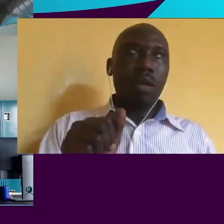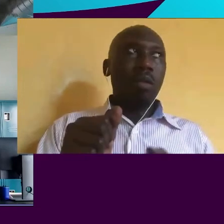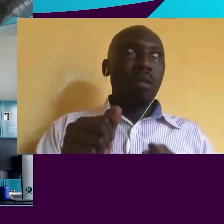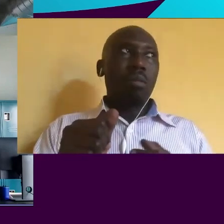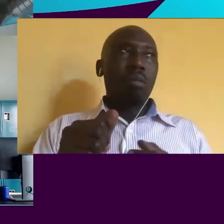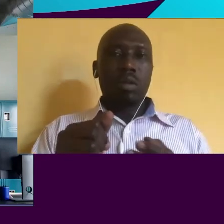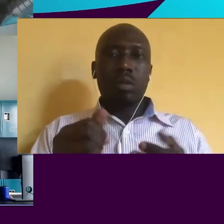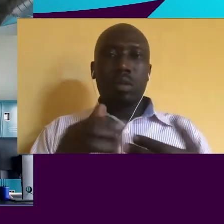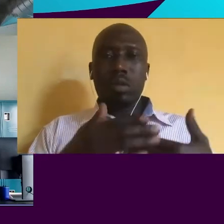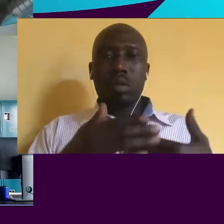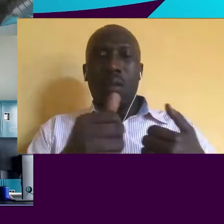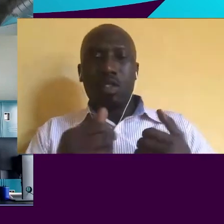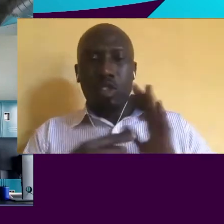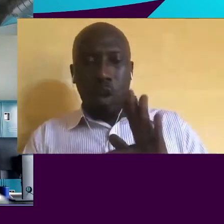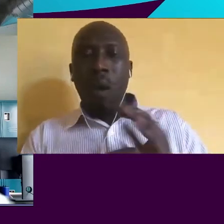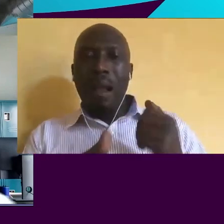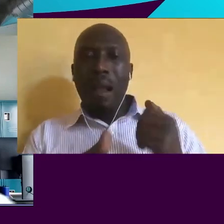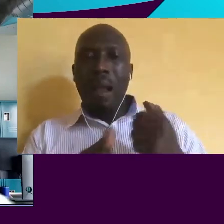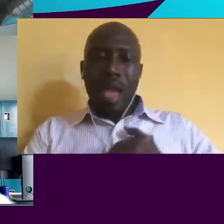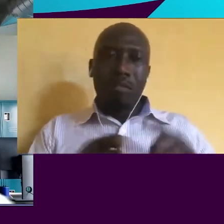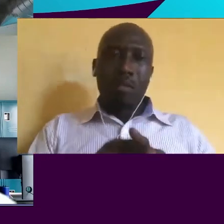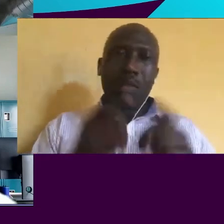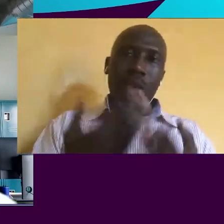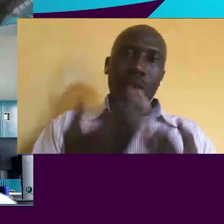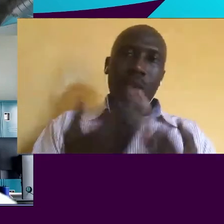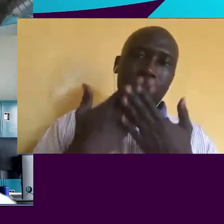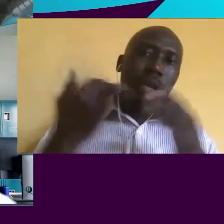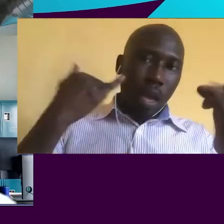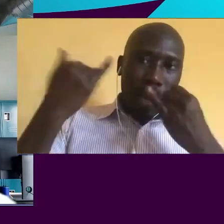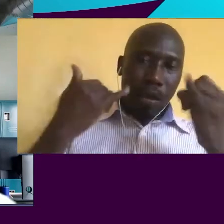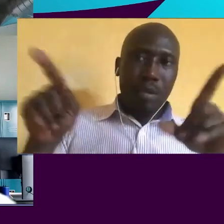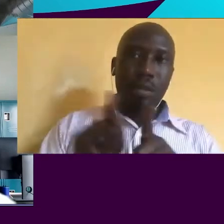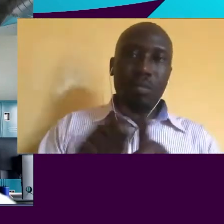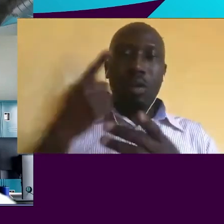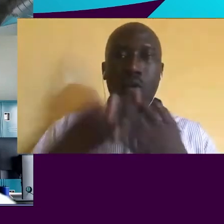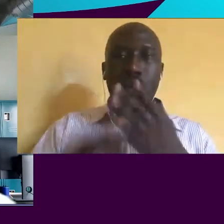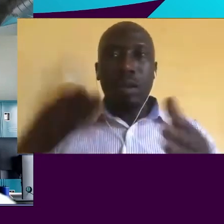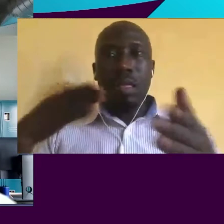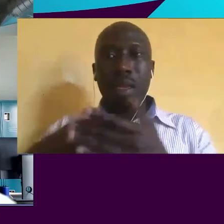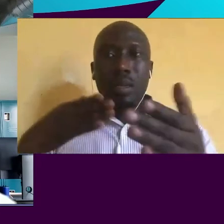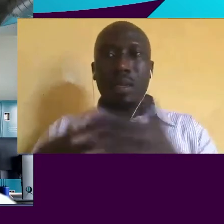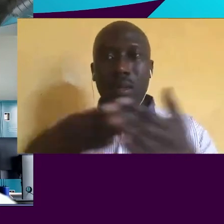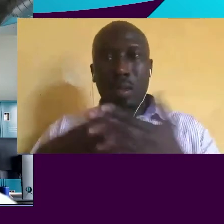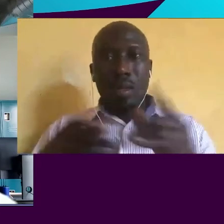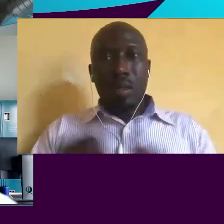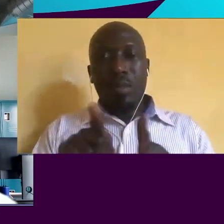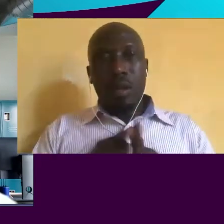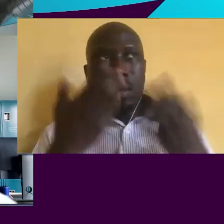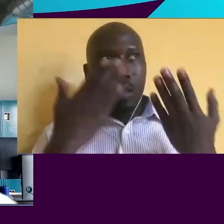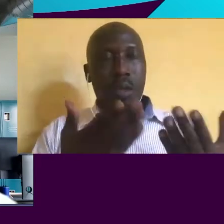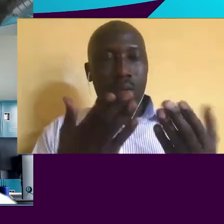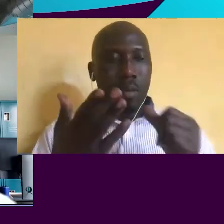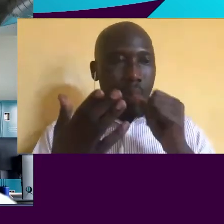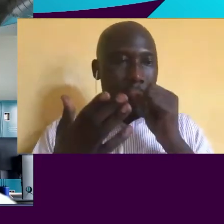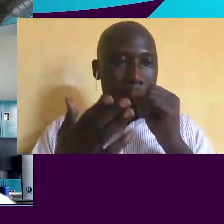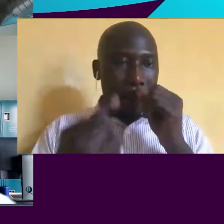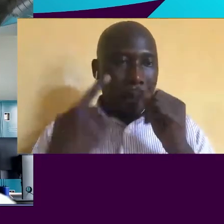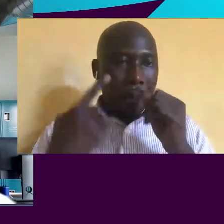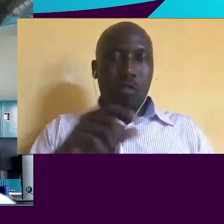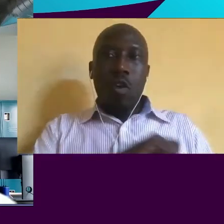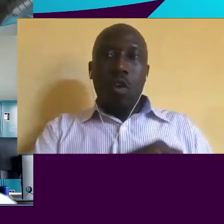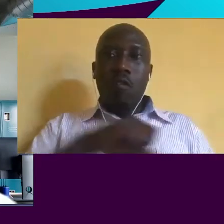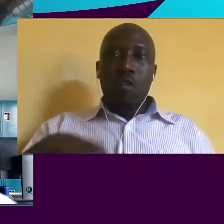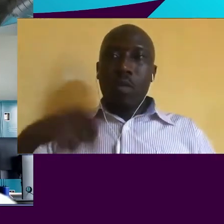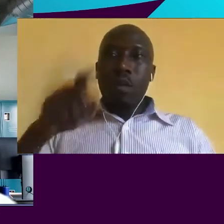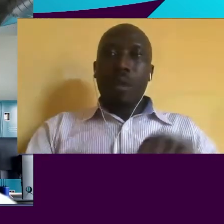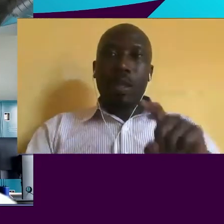her views on what hindrances are there for female participation. It's